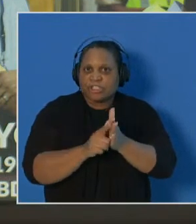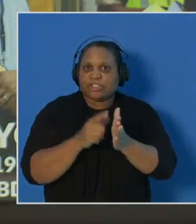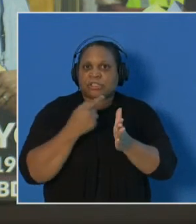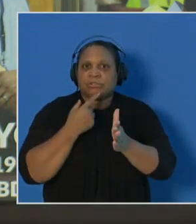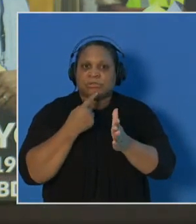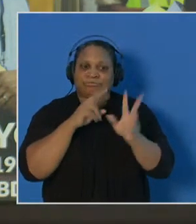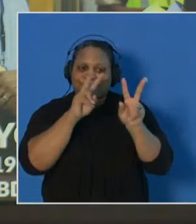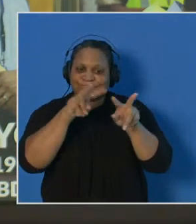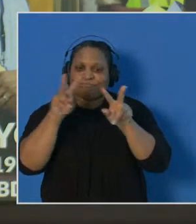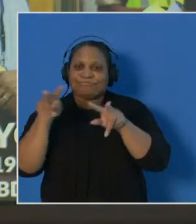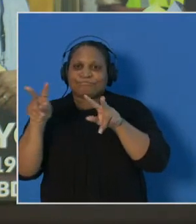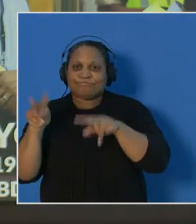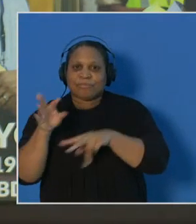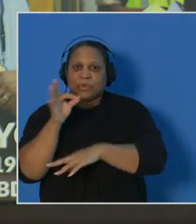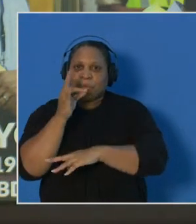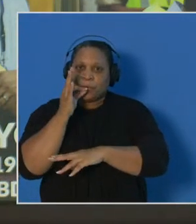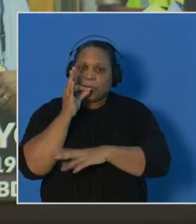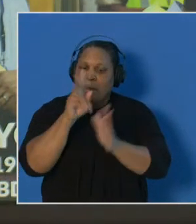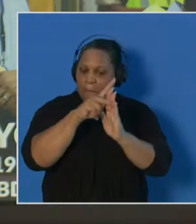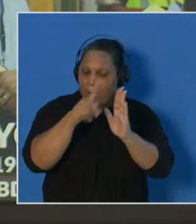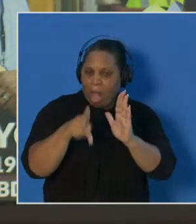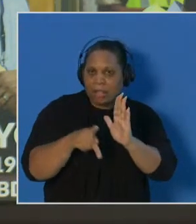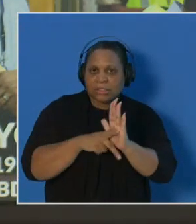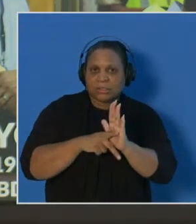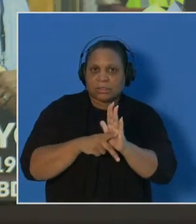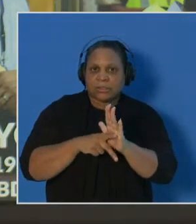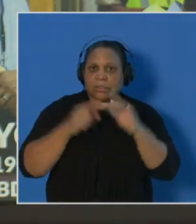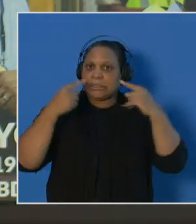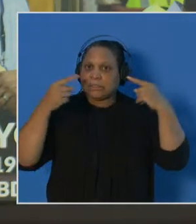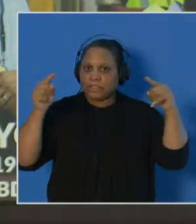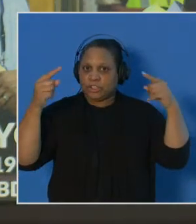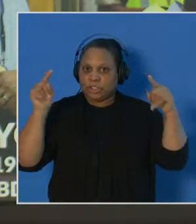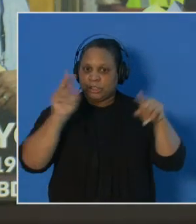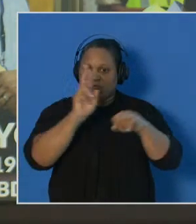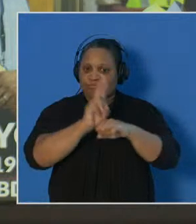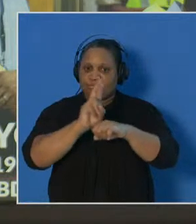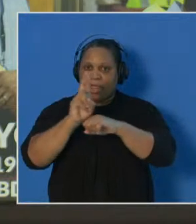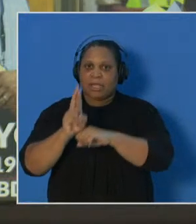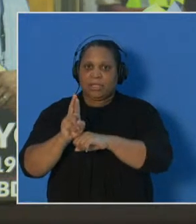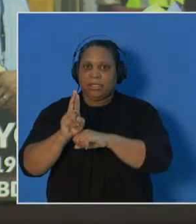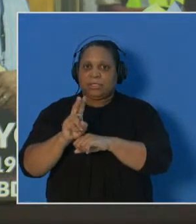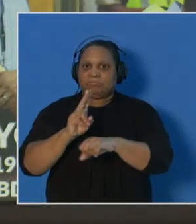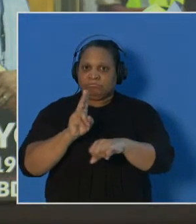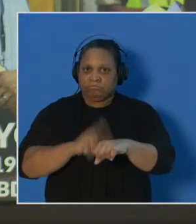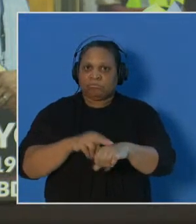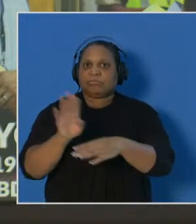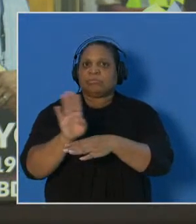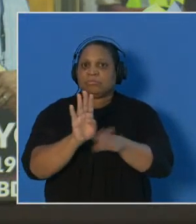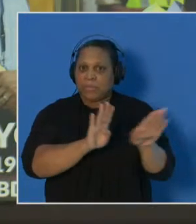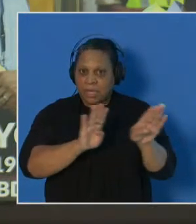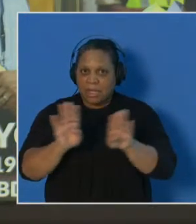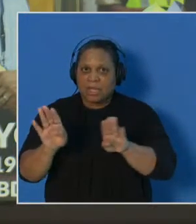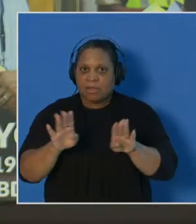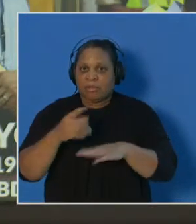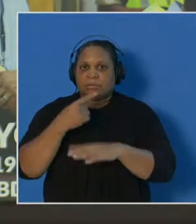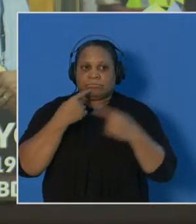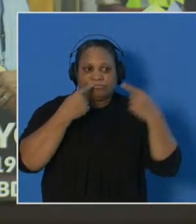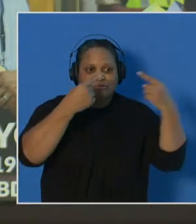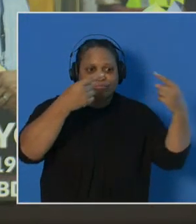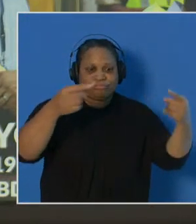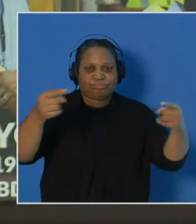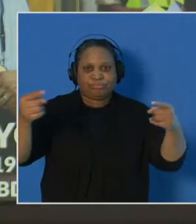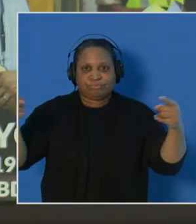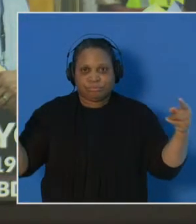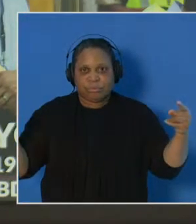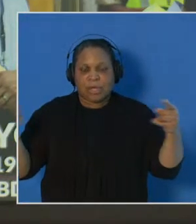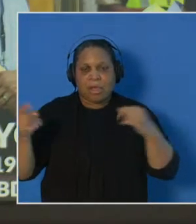government's cannabis policy to achieve a regulated cannabis regime. She issued a statement to all media last